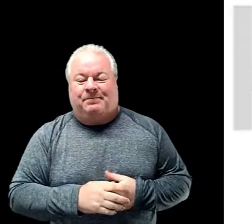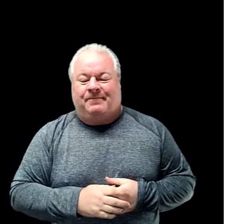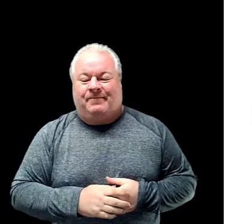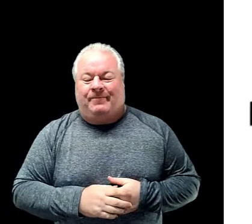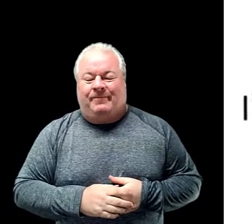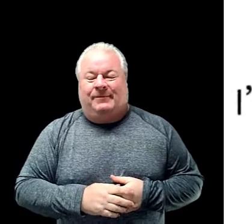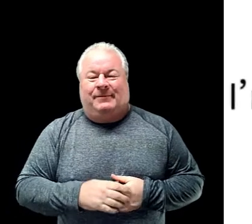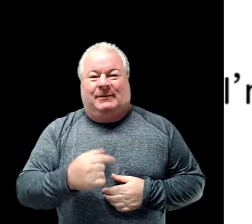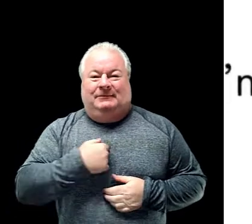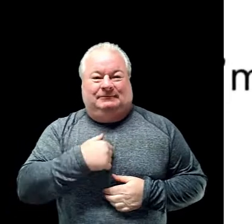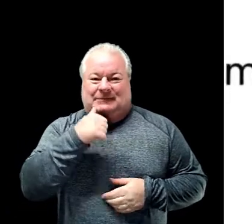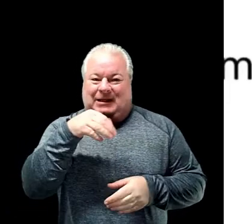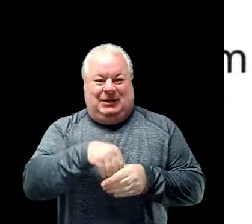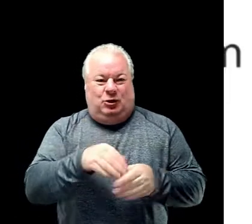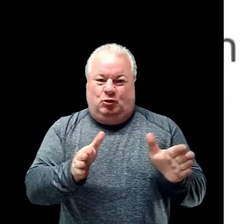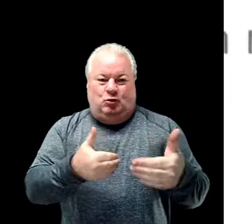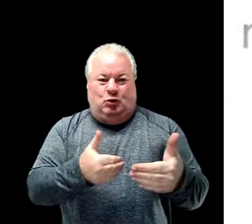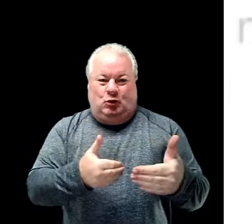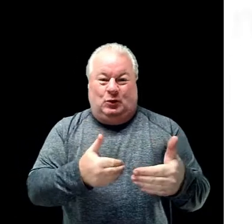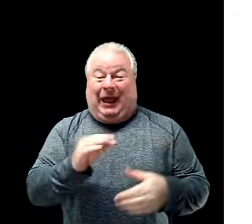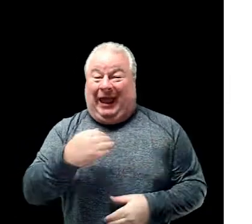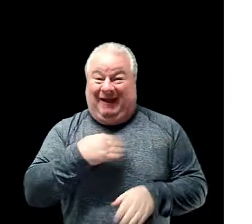I'm not in a room and there's no door.